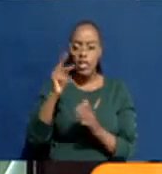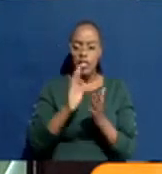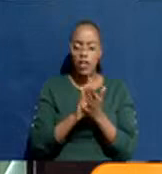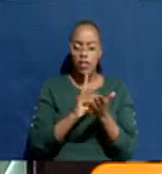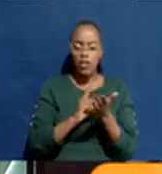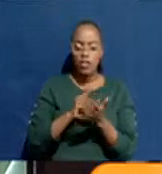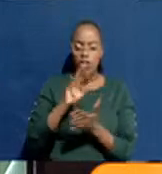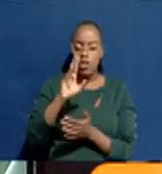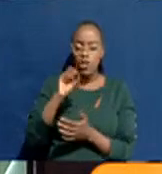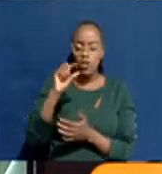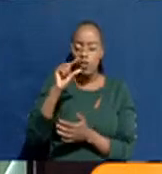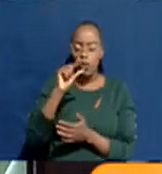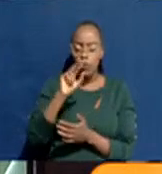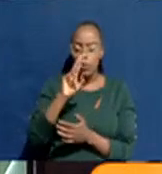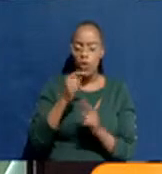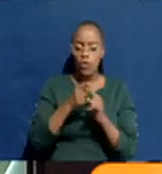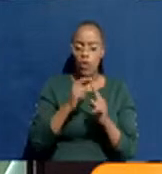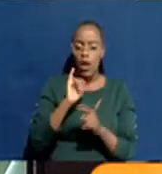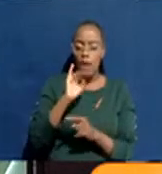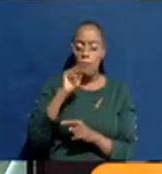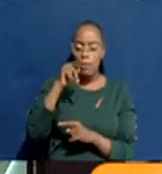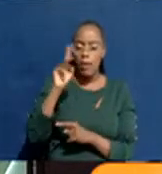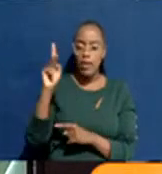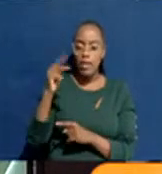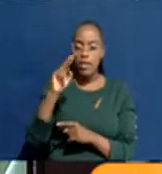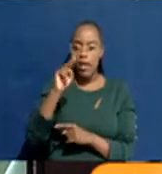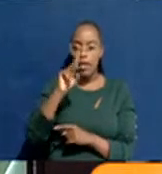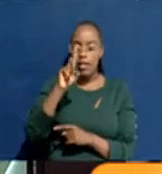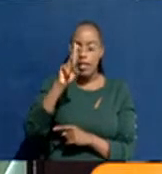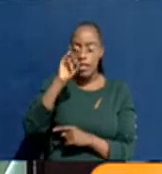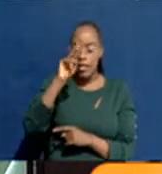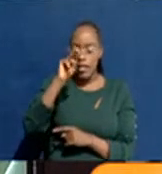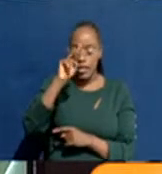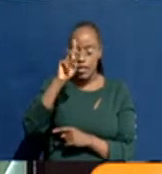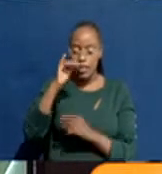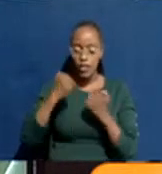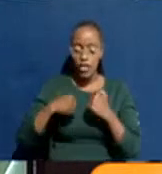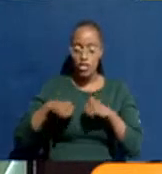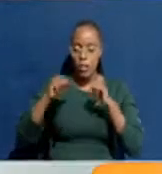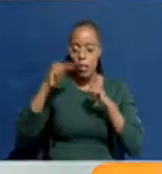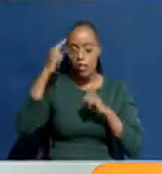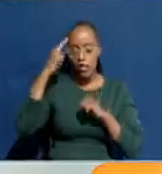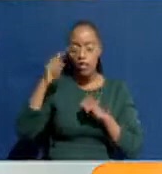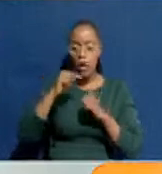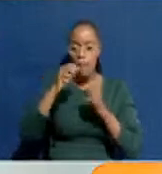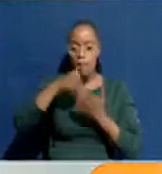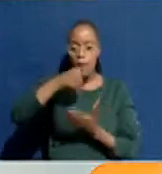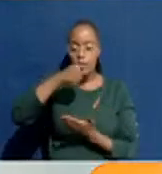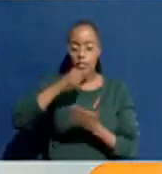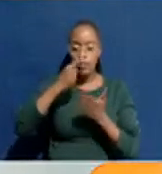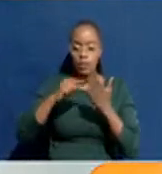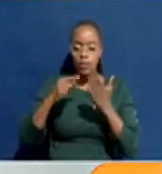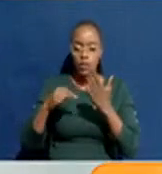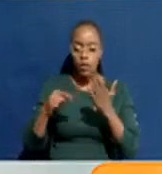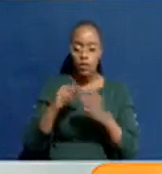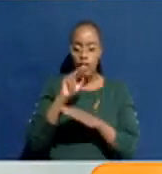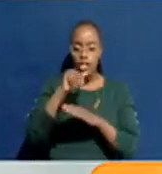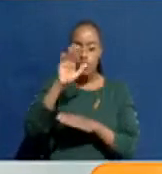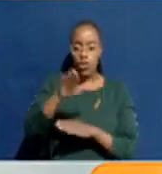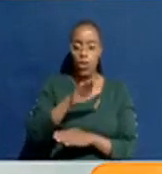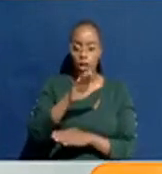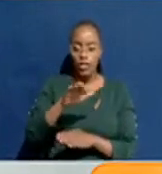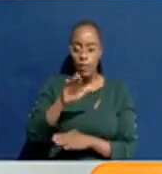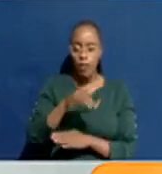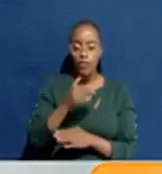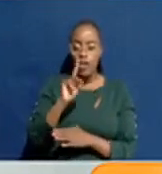Abraham Rugo, who is from IBP Kenya, and Dindi Nyoro is the chairperson of the Budget and Appropriations Committee at the National Assembly, and also Member of Parliament